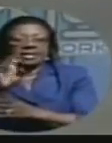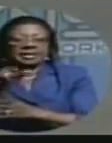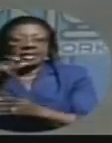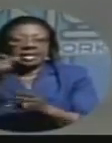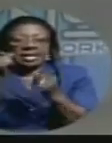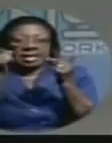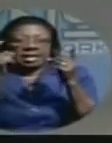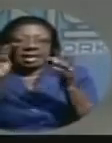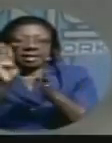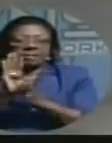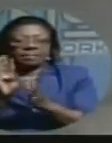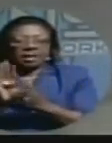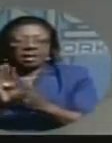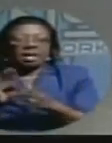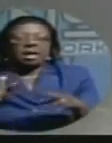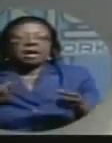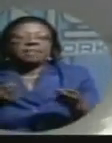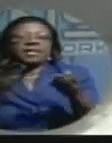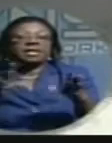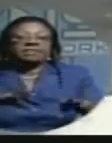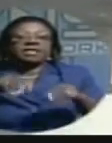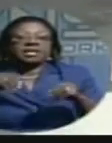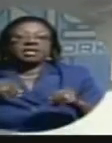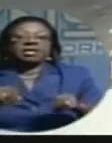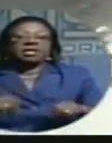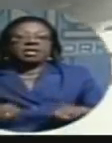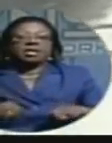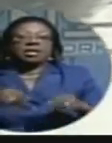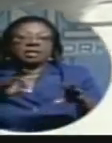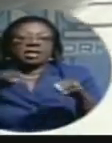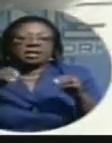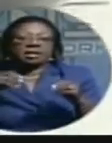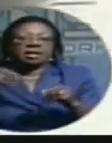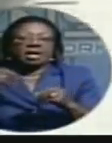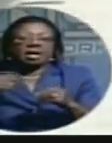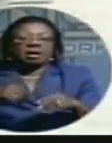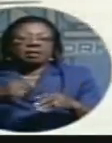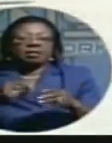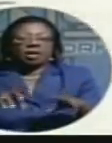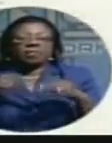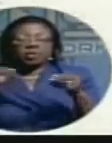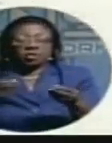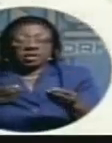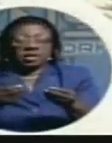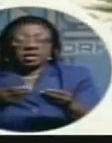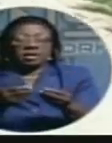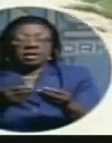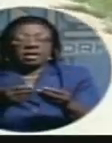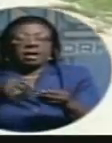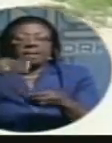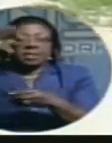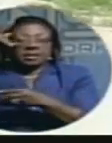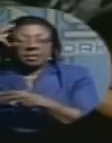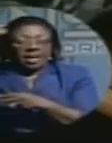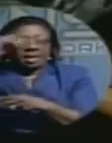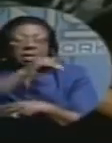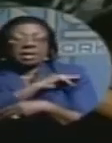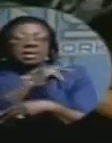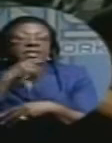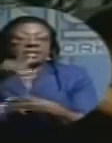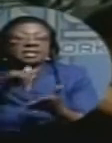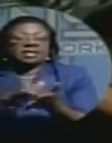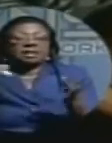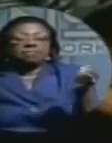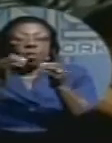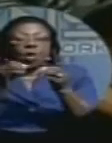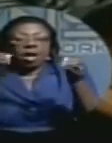program. And while many are already taking advantage of these options, Minister of State in the Ministry of Finance, Mr. Michael Alkita, says more